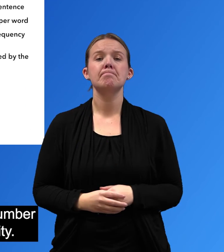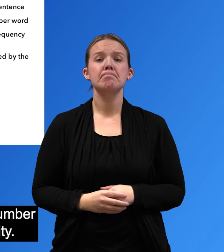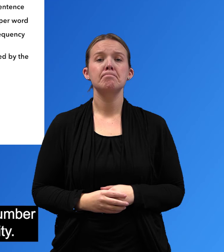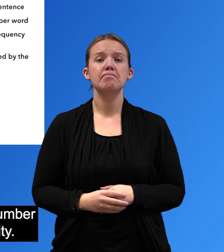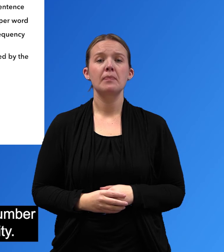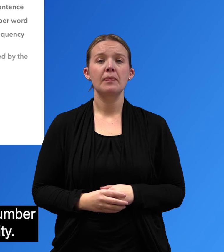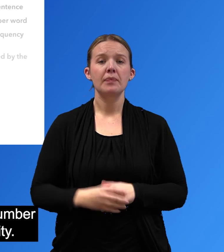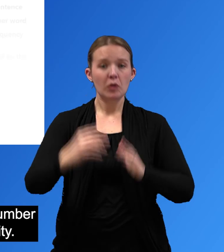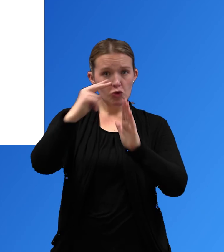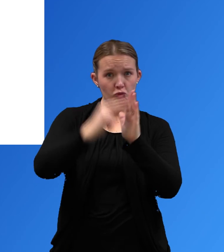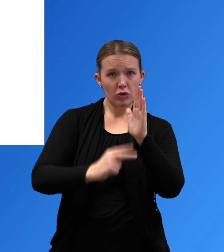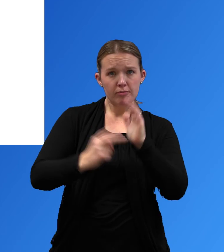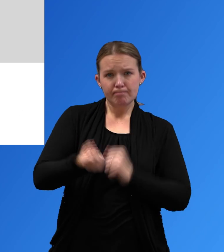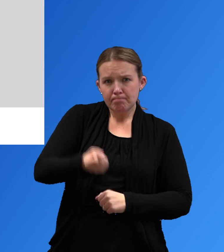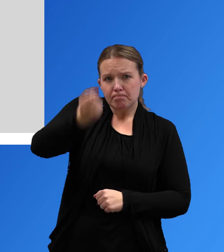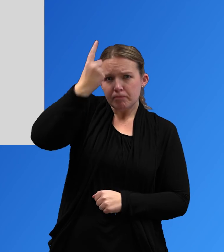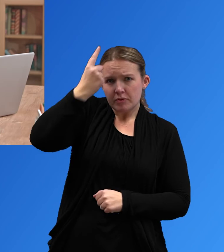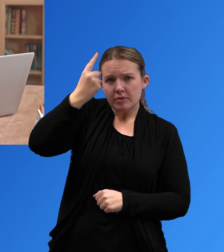Readability.